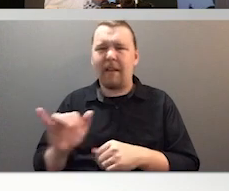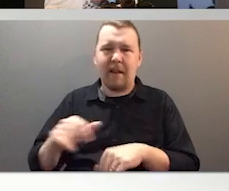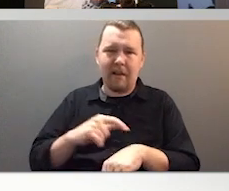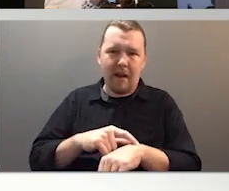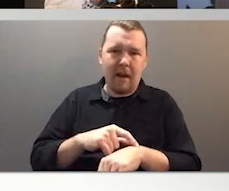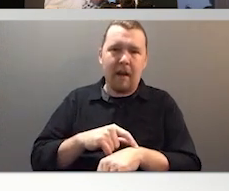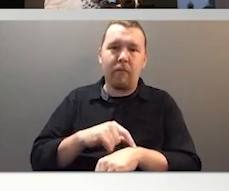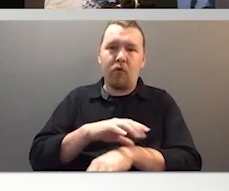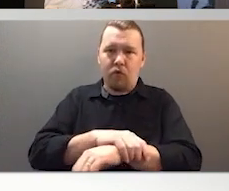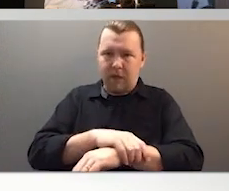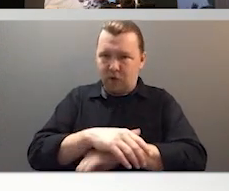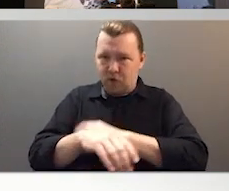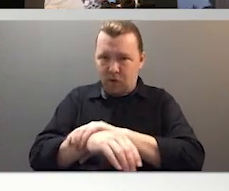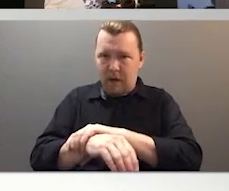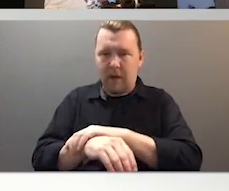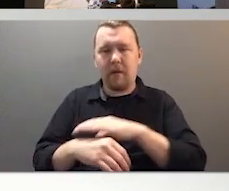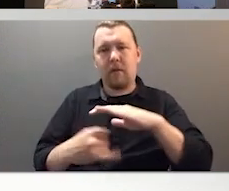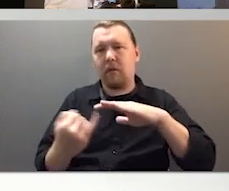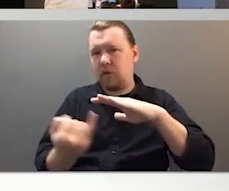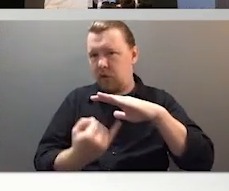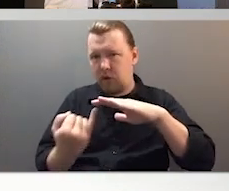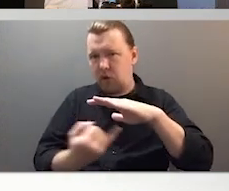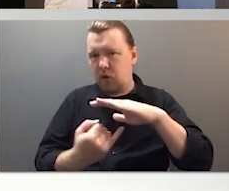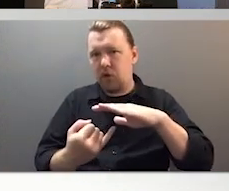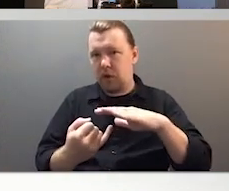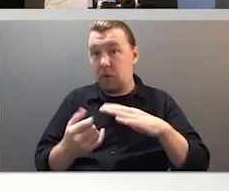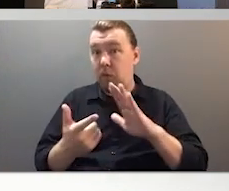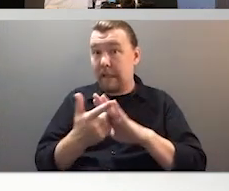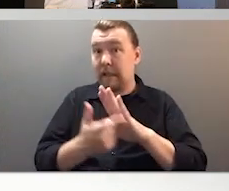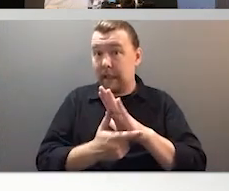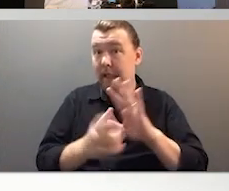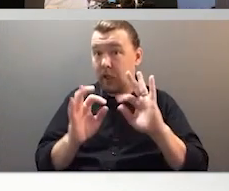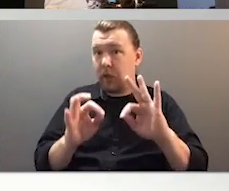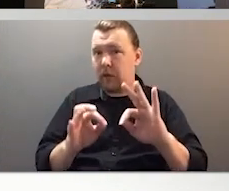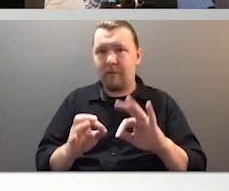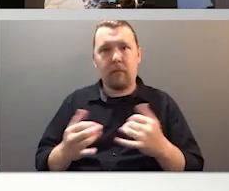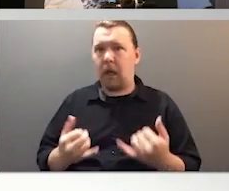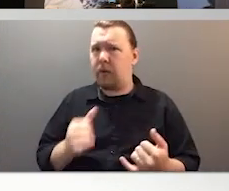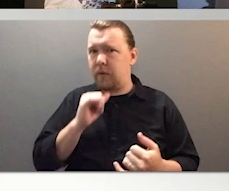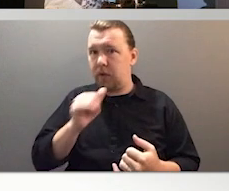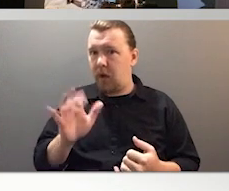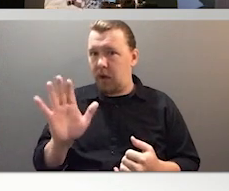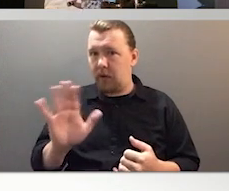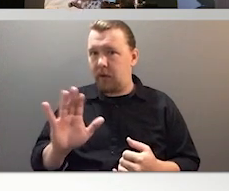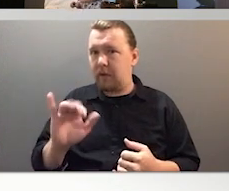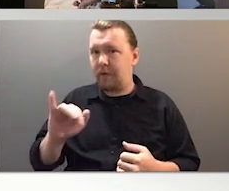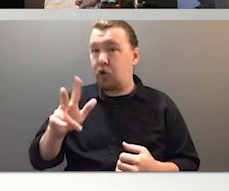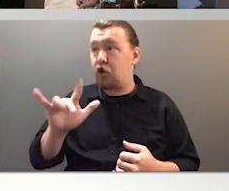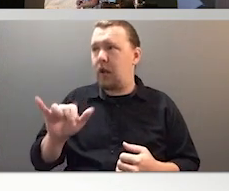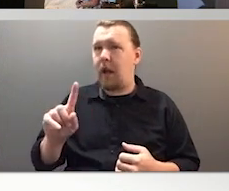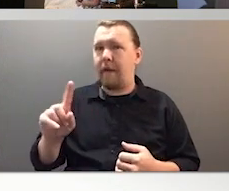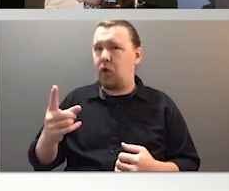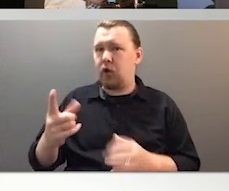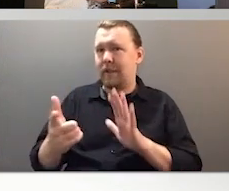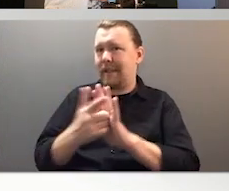was still legal. It's not anymore, and as of July 1, it's not legal here anymore